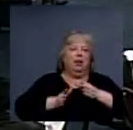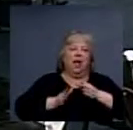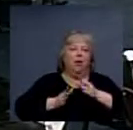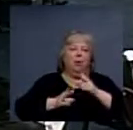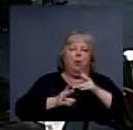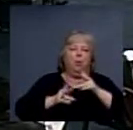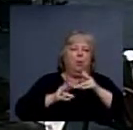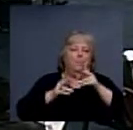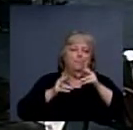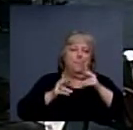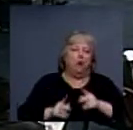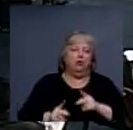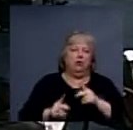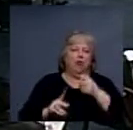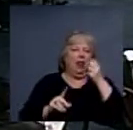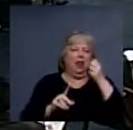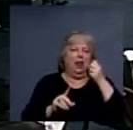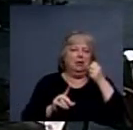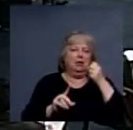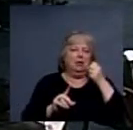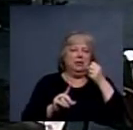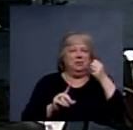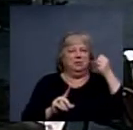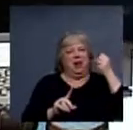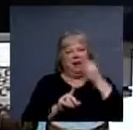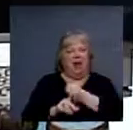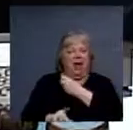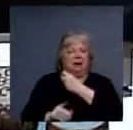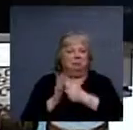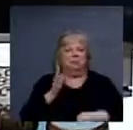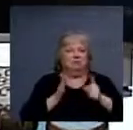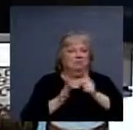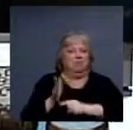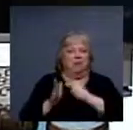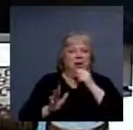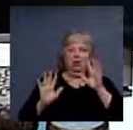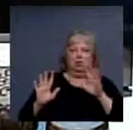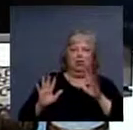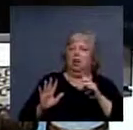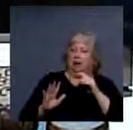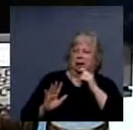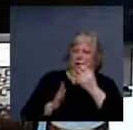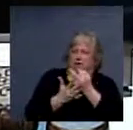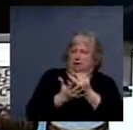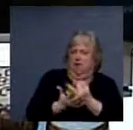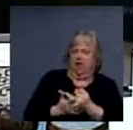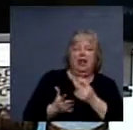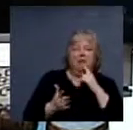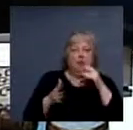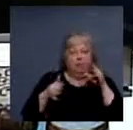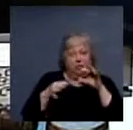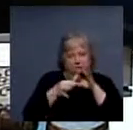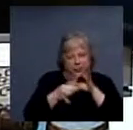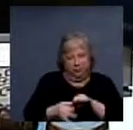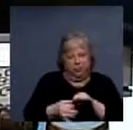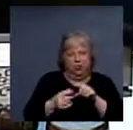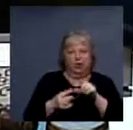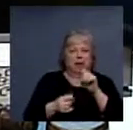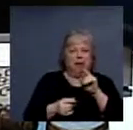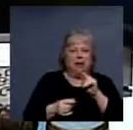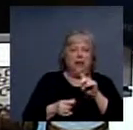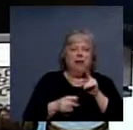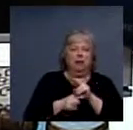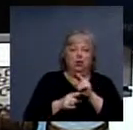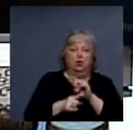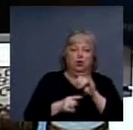Well, these are facts. They're not a tax. Well, Mr. Raycop, I'm sorry. If you'll keep to the land use issue specifically